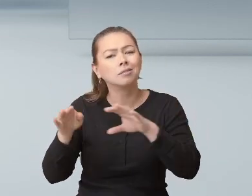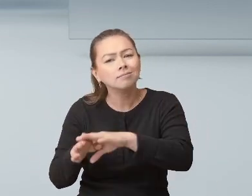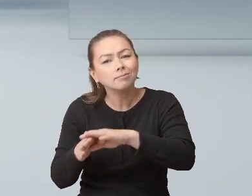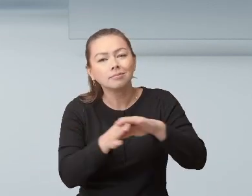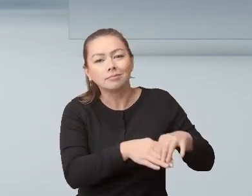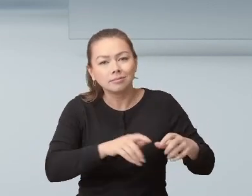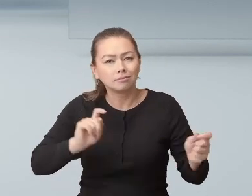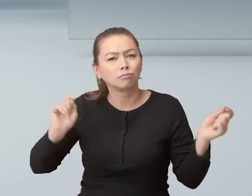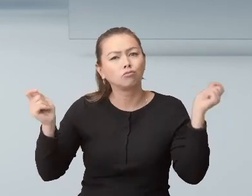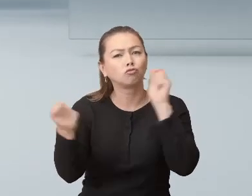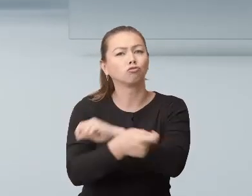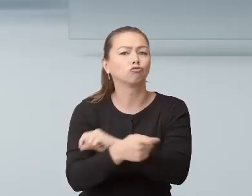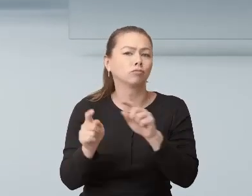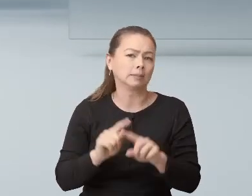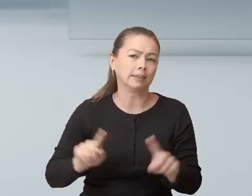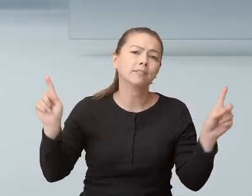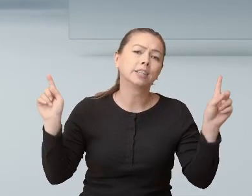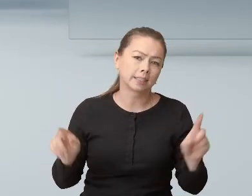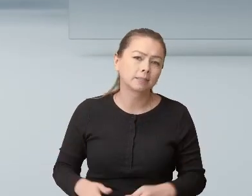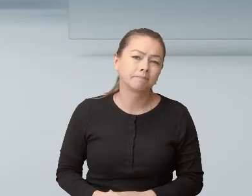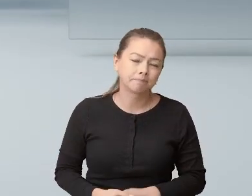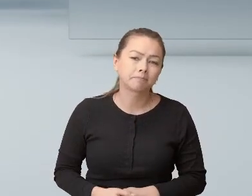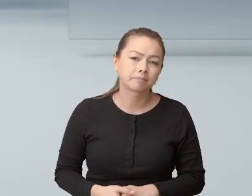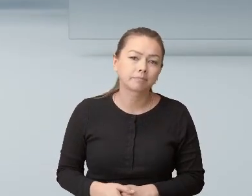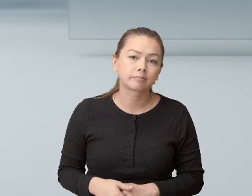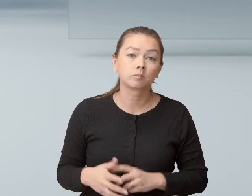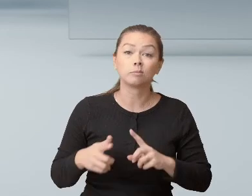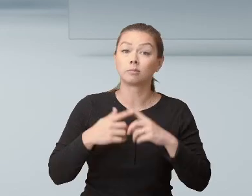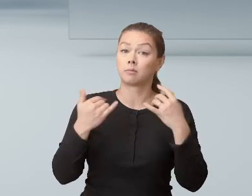sure. Now, what you get into is, well,